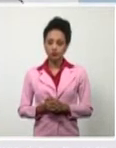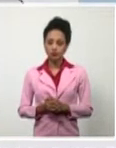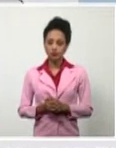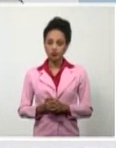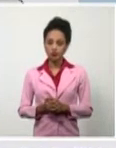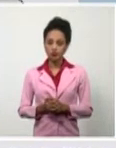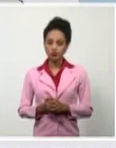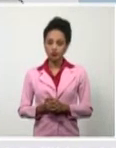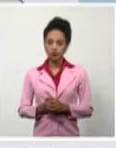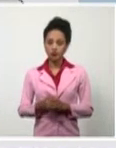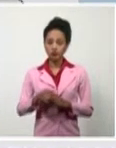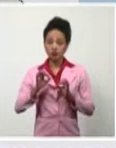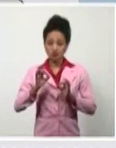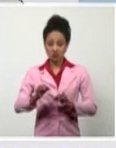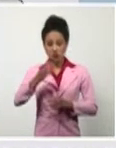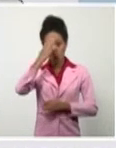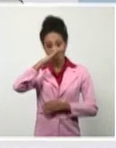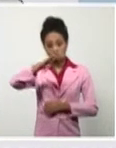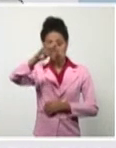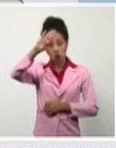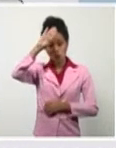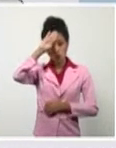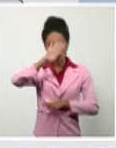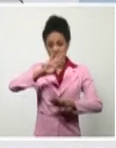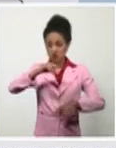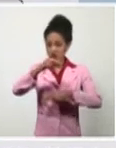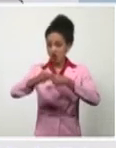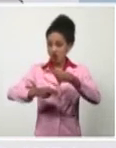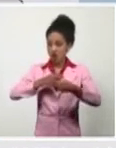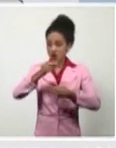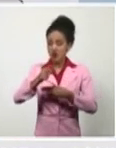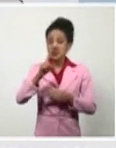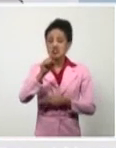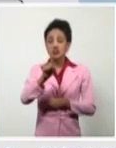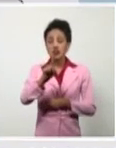And Cuba has already performed